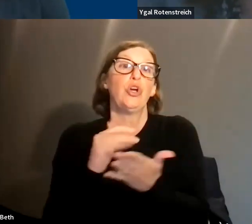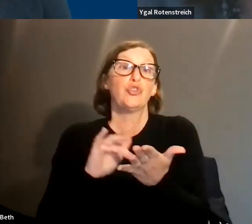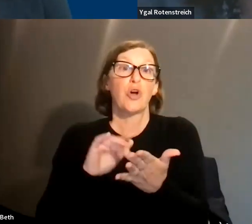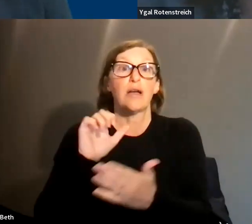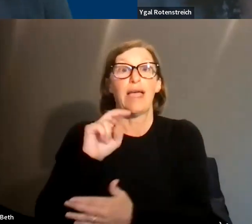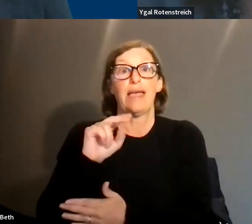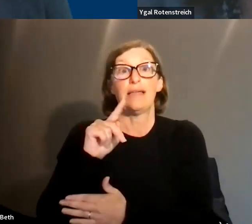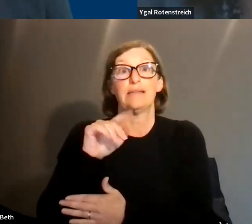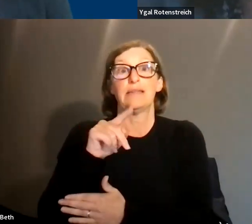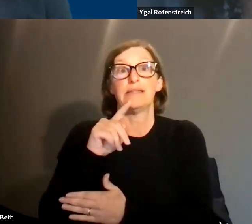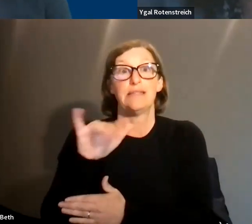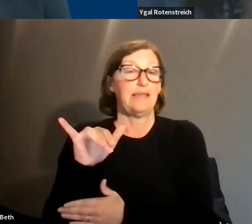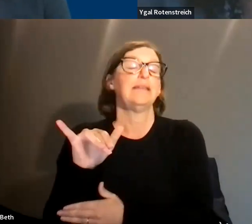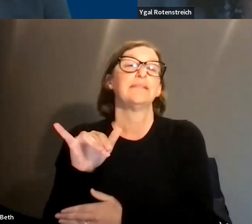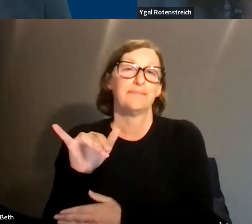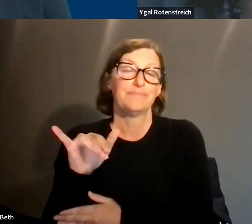order to